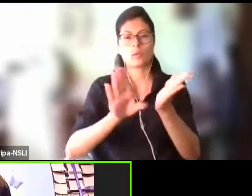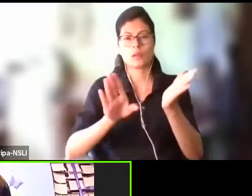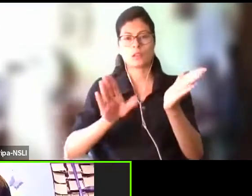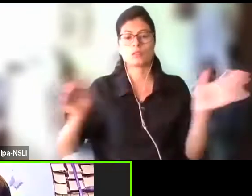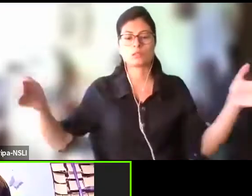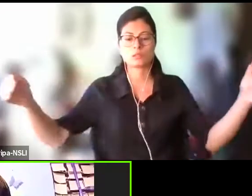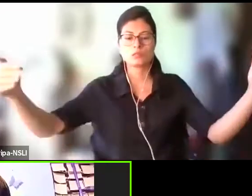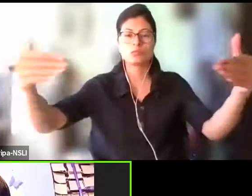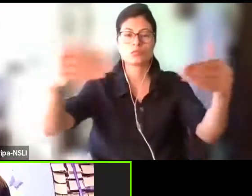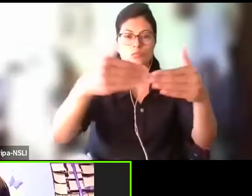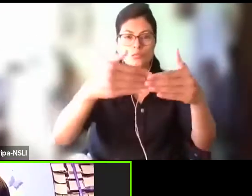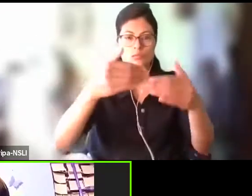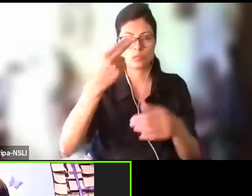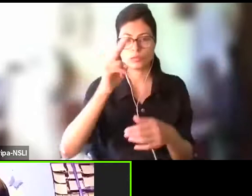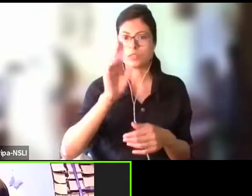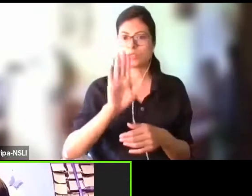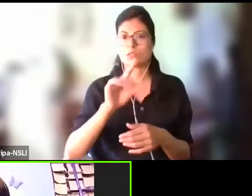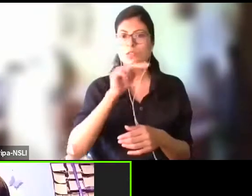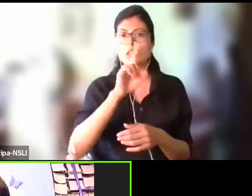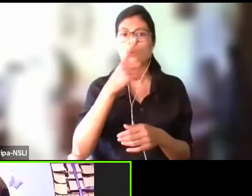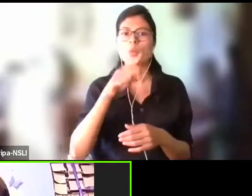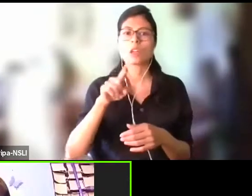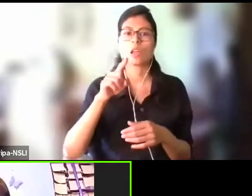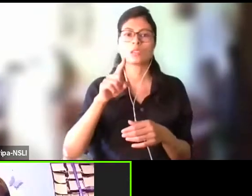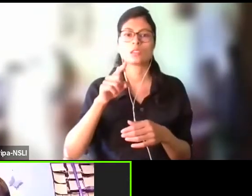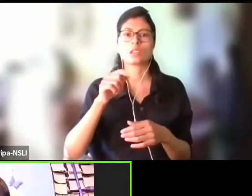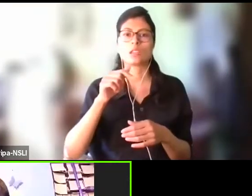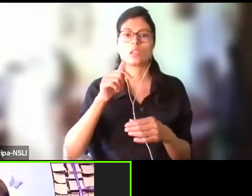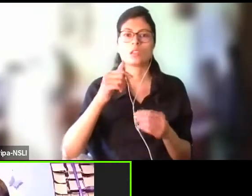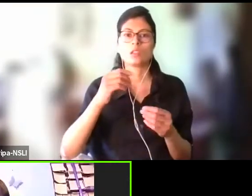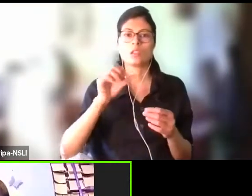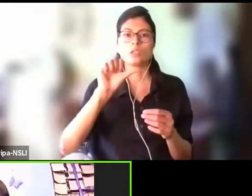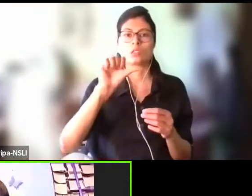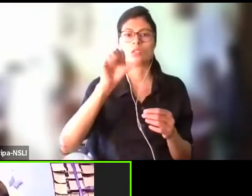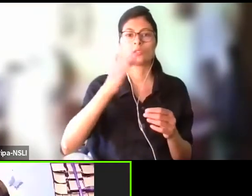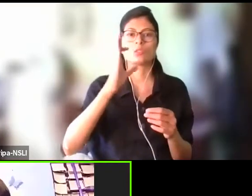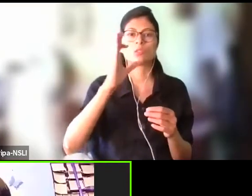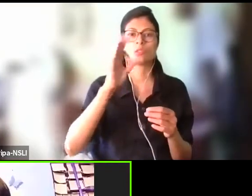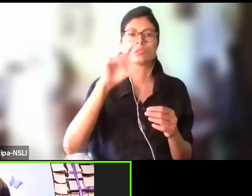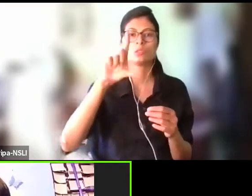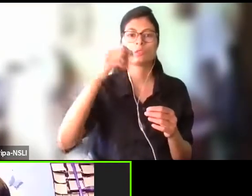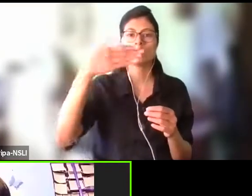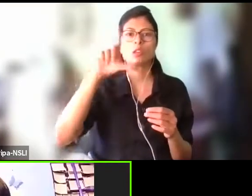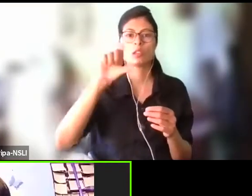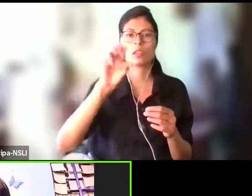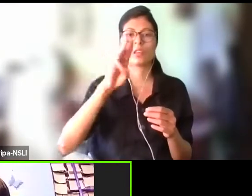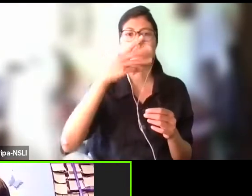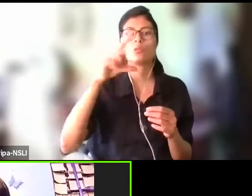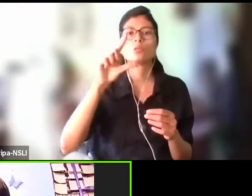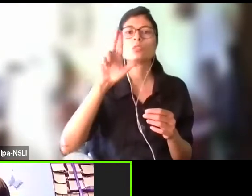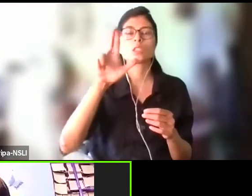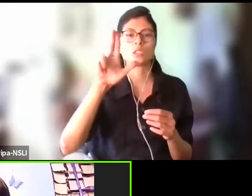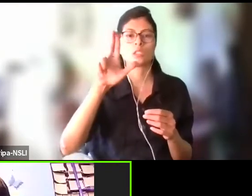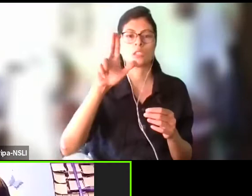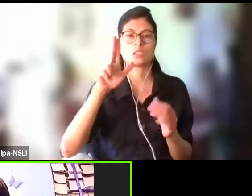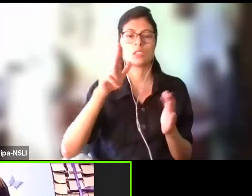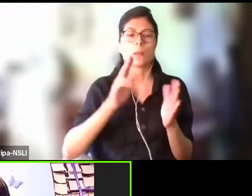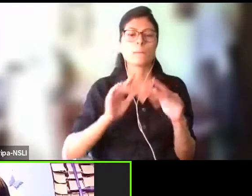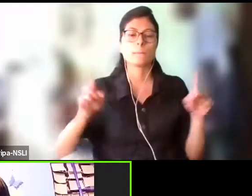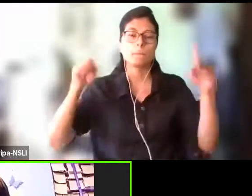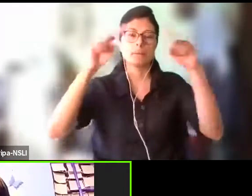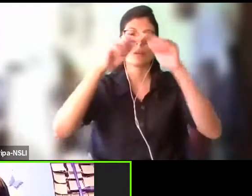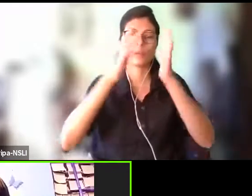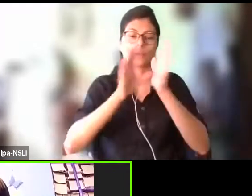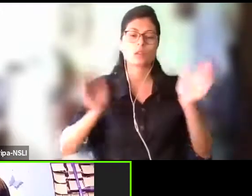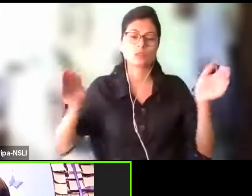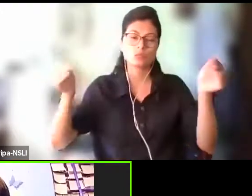is an active volcano. So I've been working in some communities for a